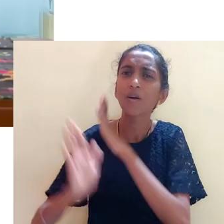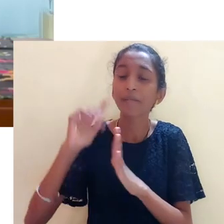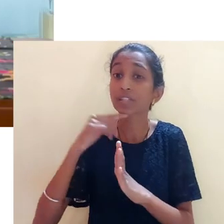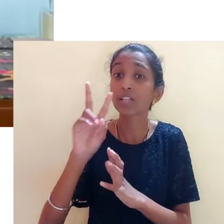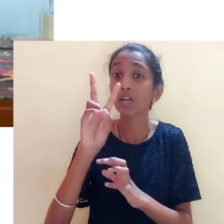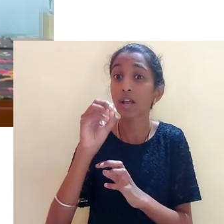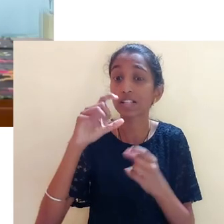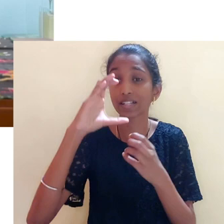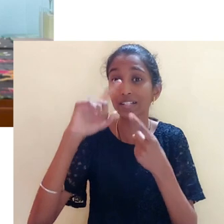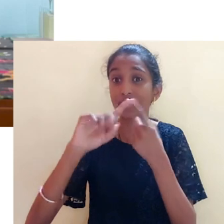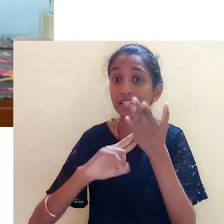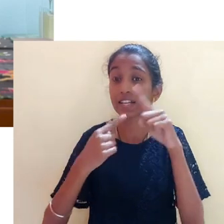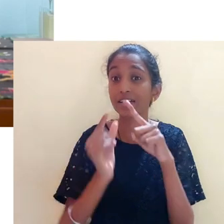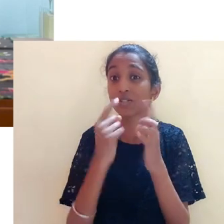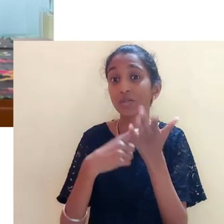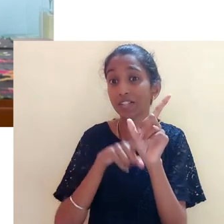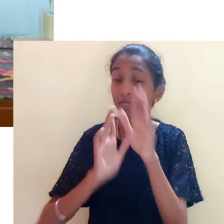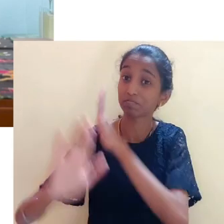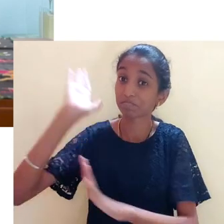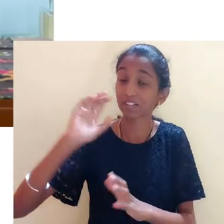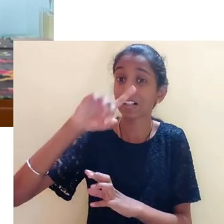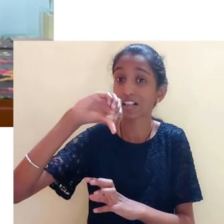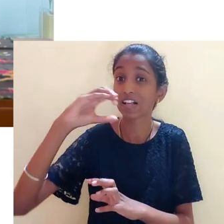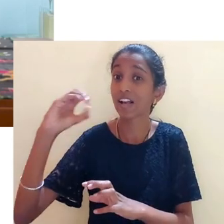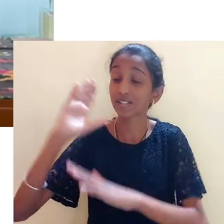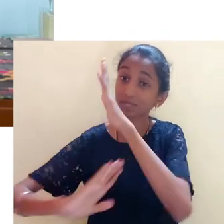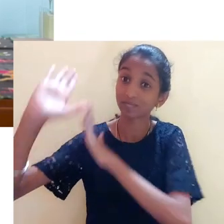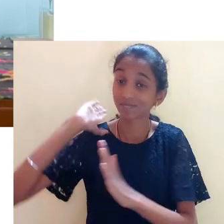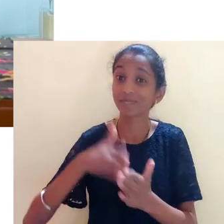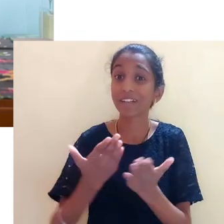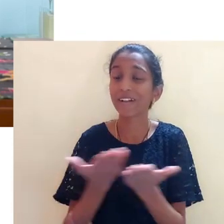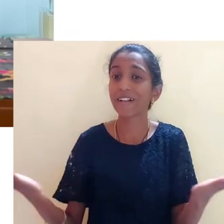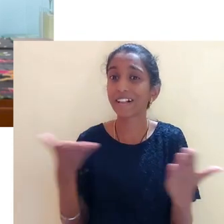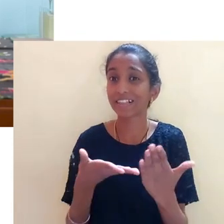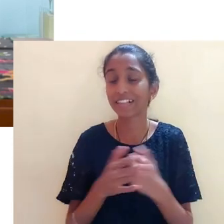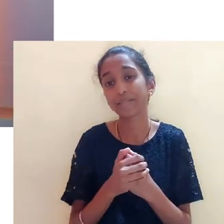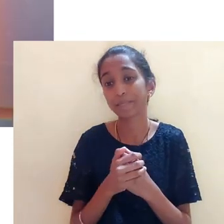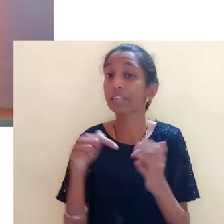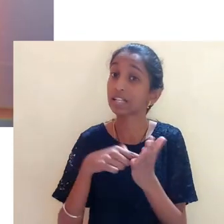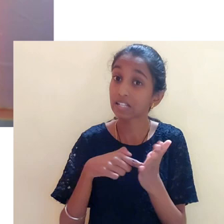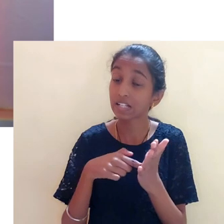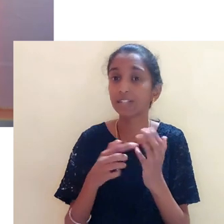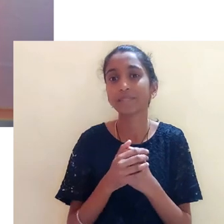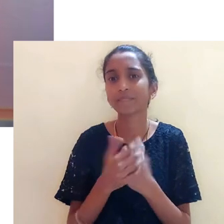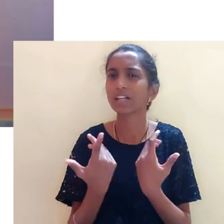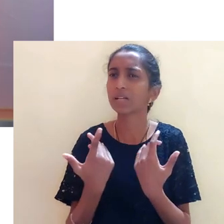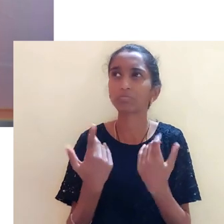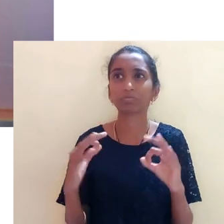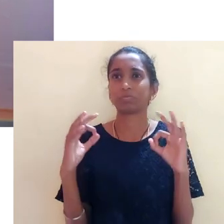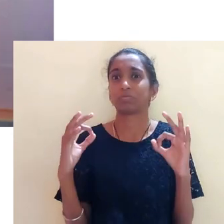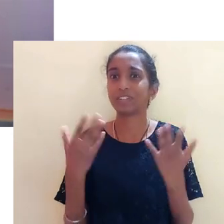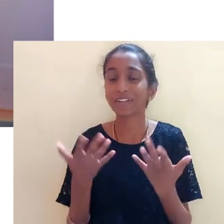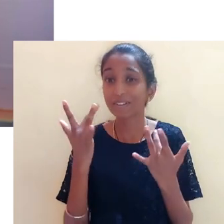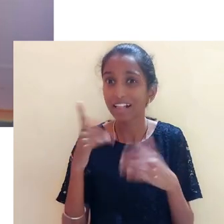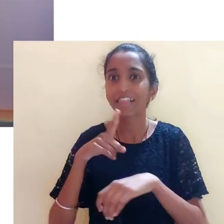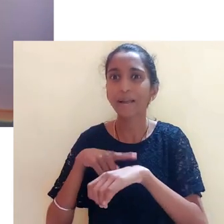the early 20th century. Okay. So early 1900s, let's say. And that would be a cool thing,